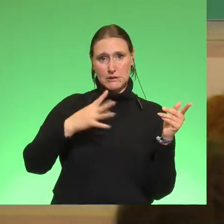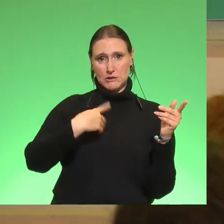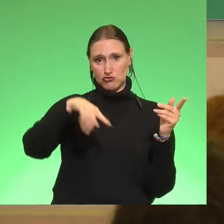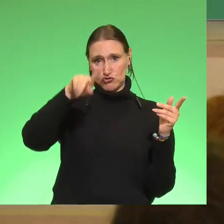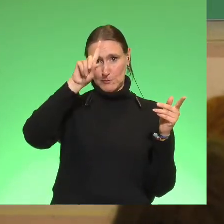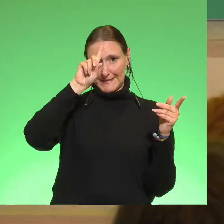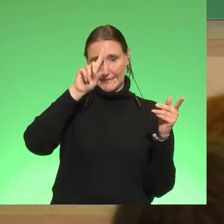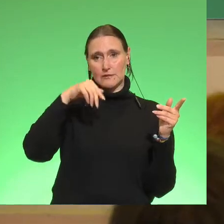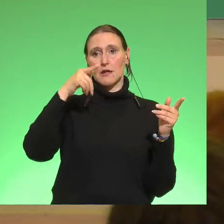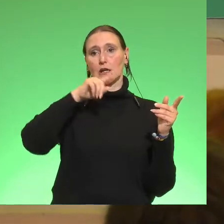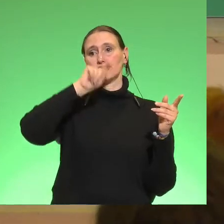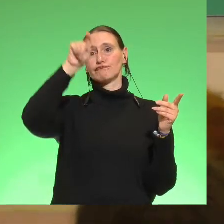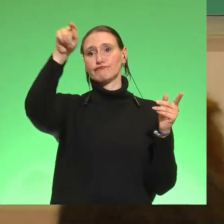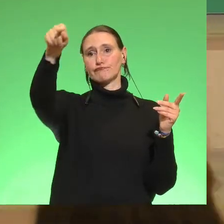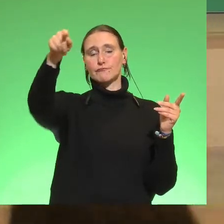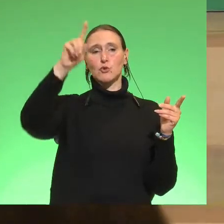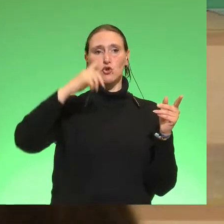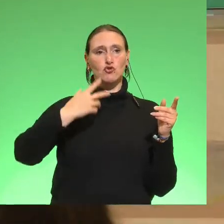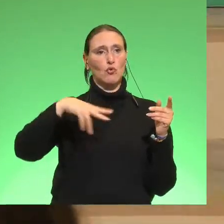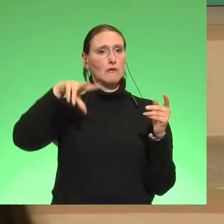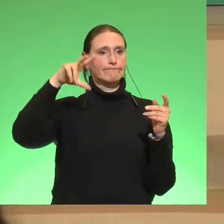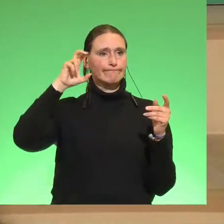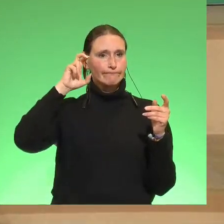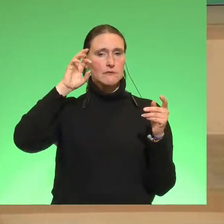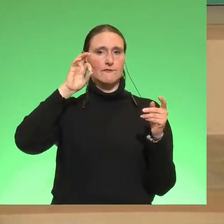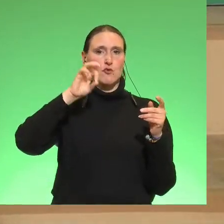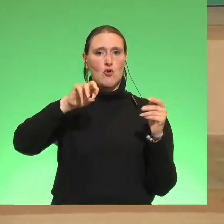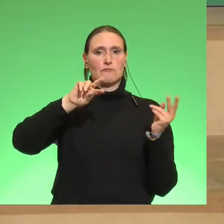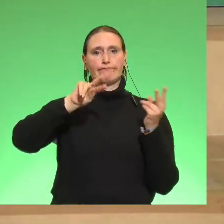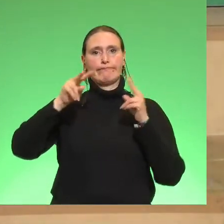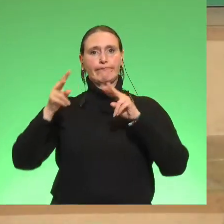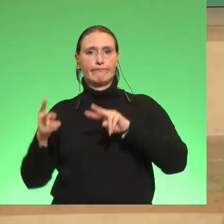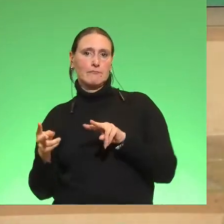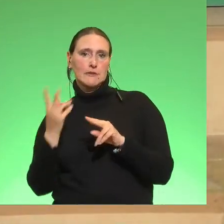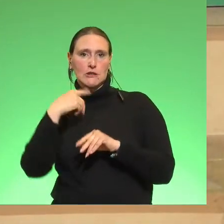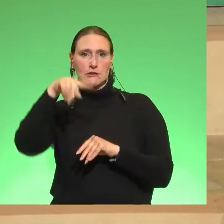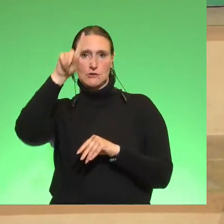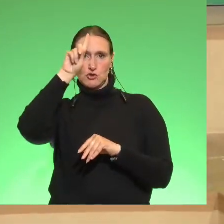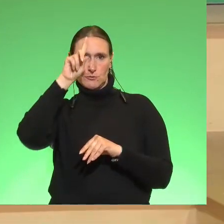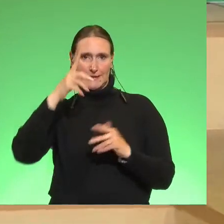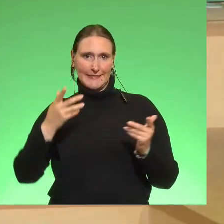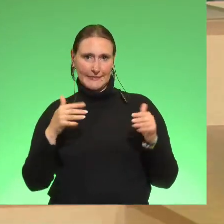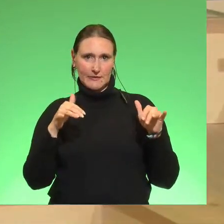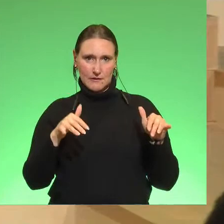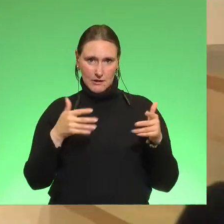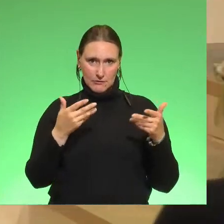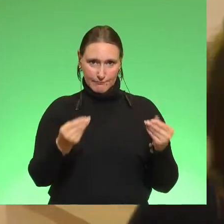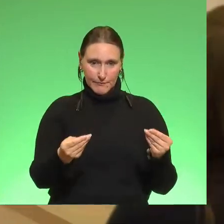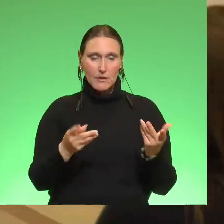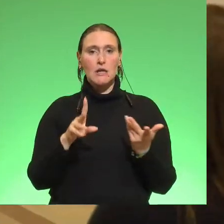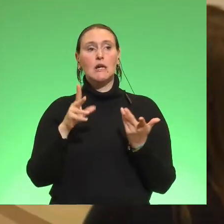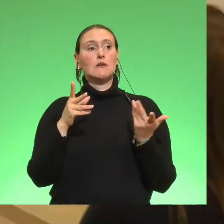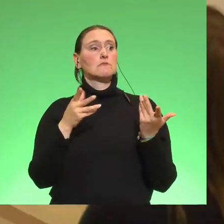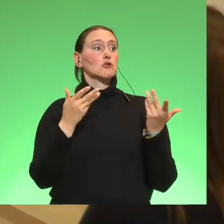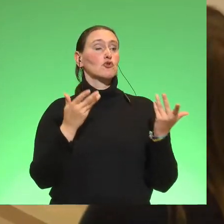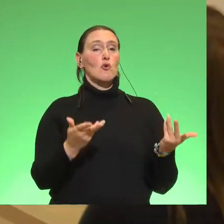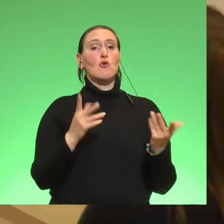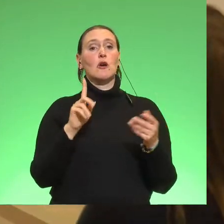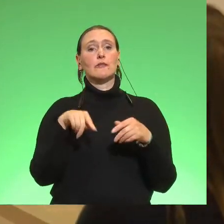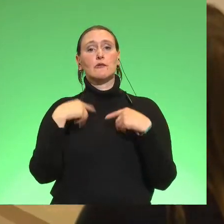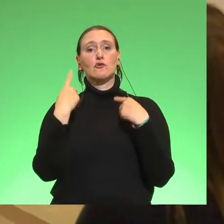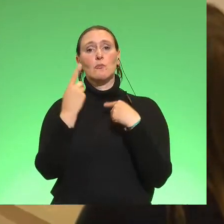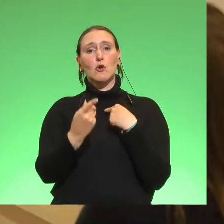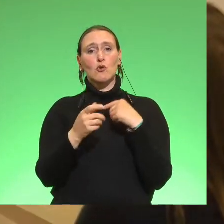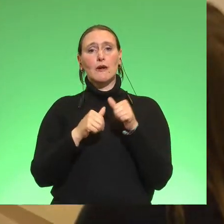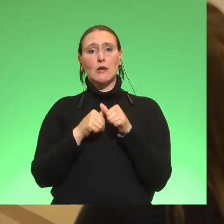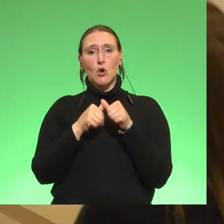The receivers are there for translation. And just want to say that tomorrow we're going to continue, and for more 3 days.